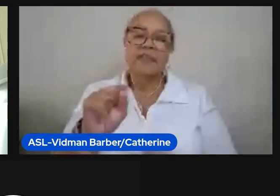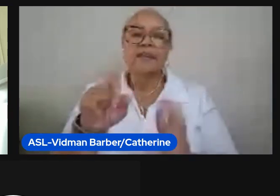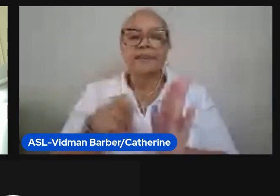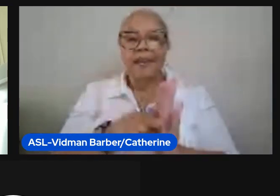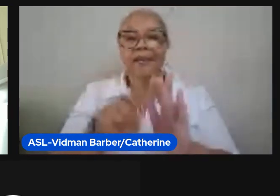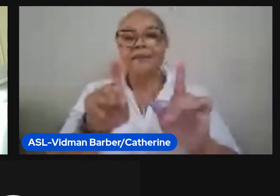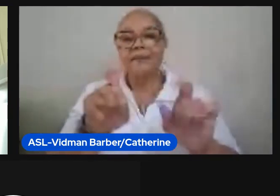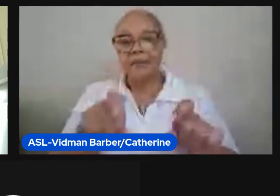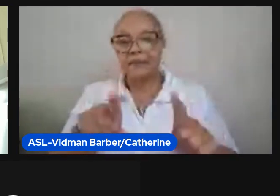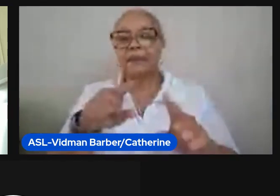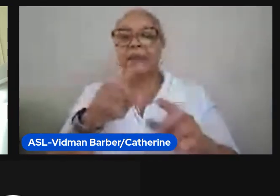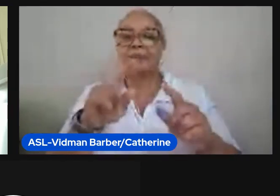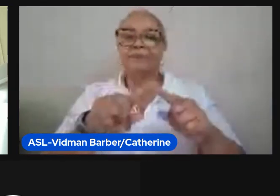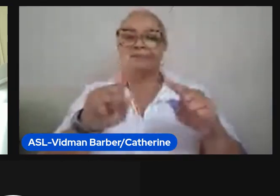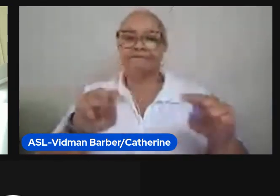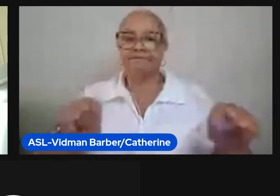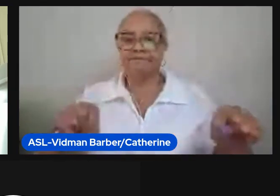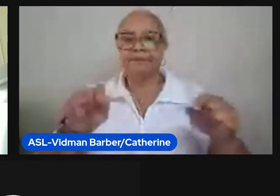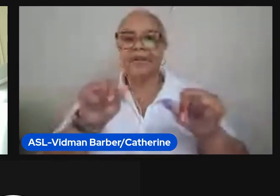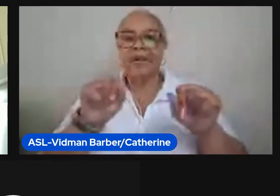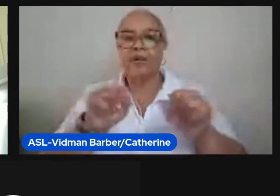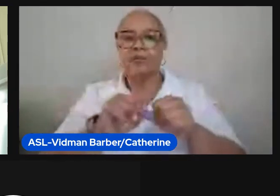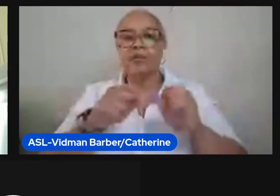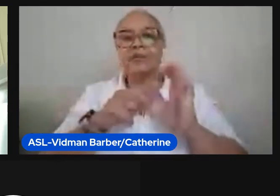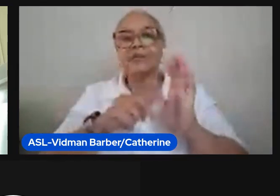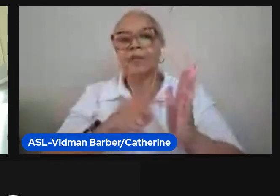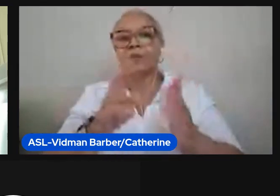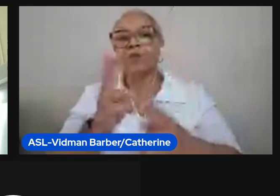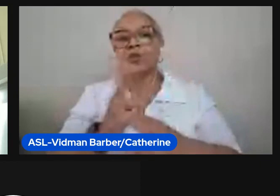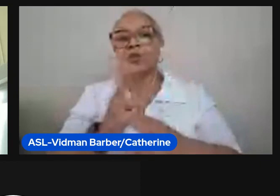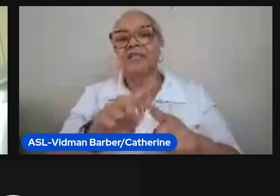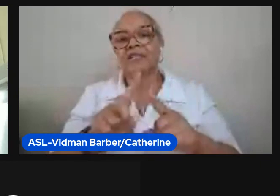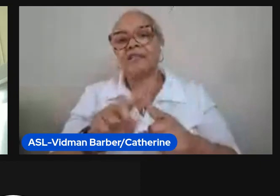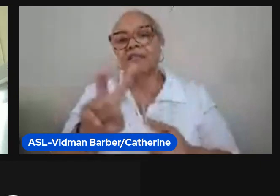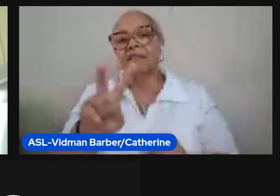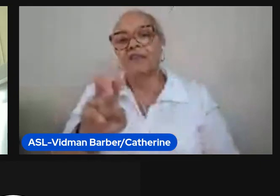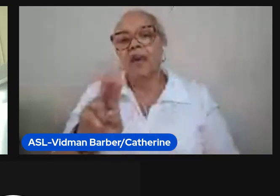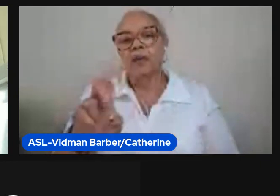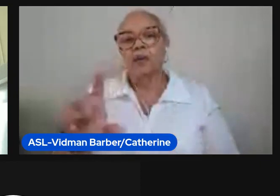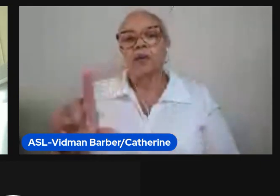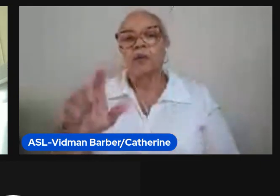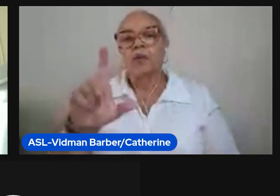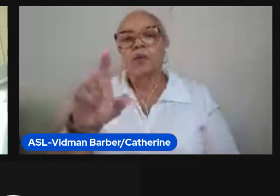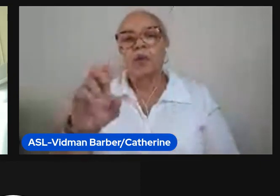multiple areas, samples using different viral loads, etc.